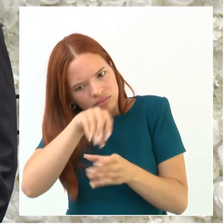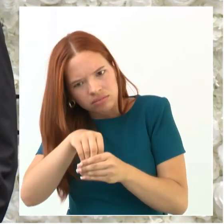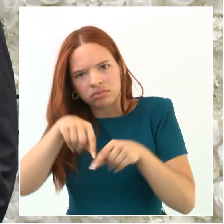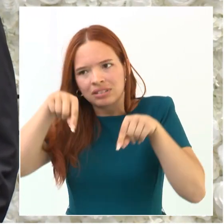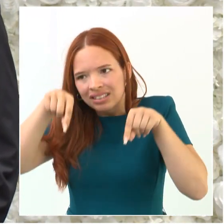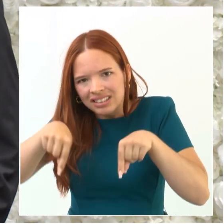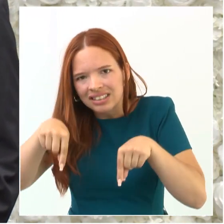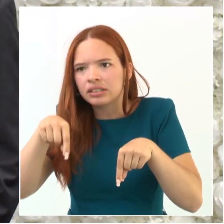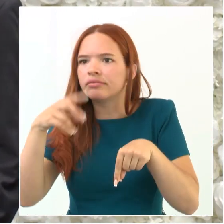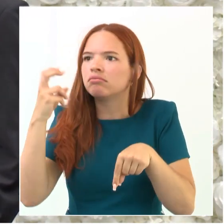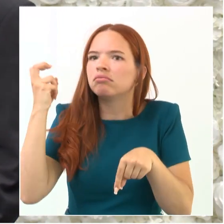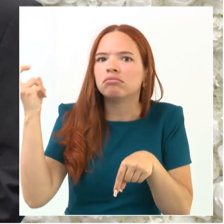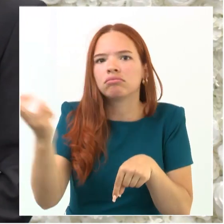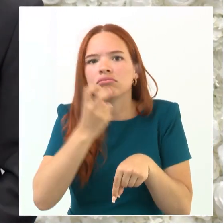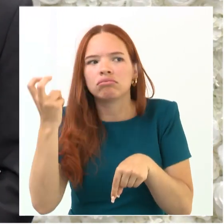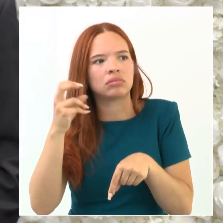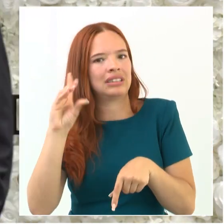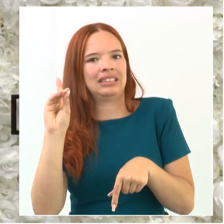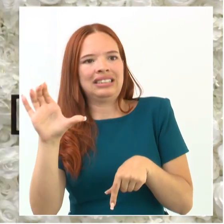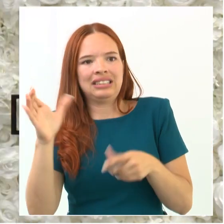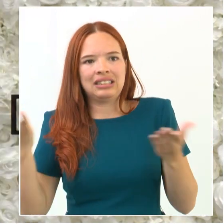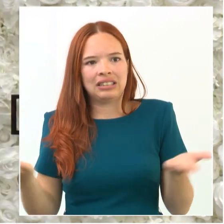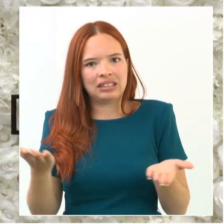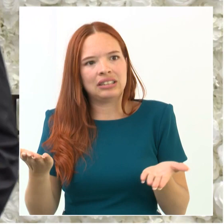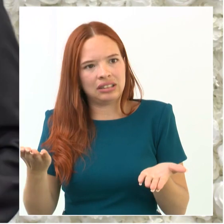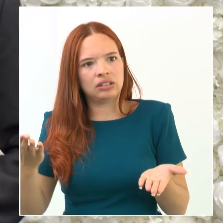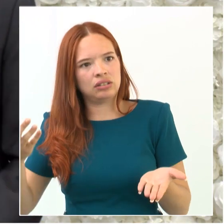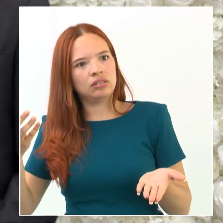think. They're really amazing vehicles.